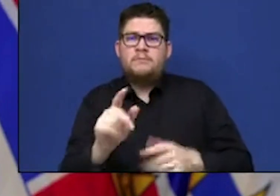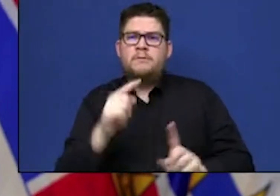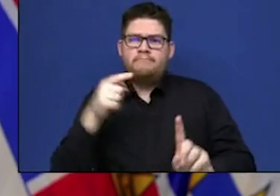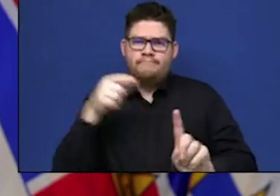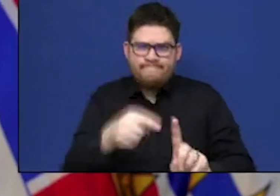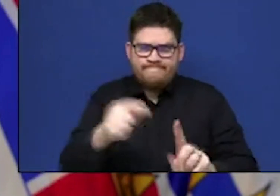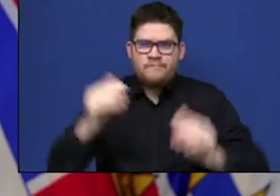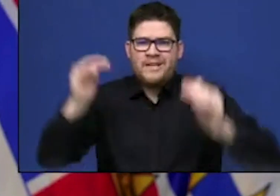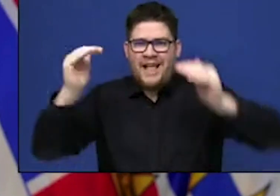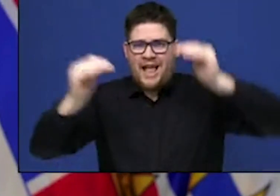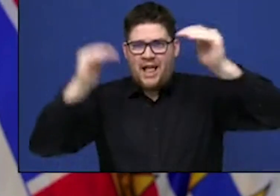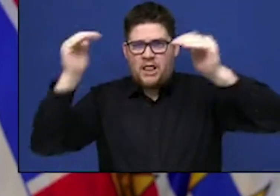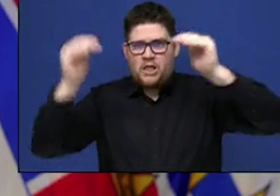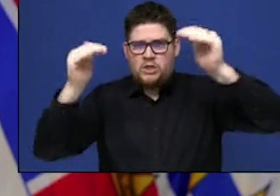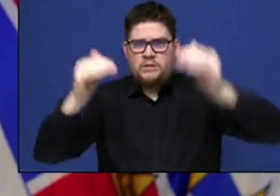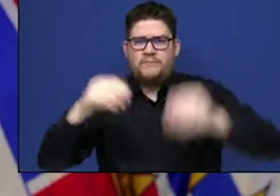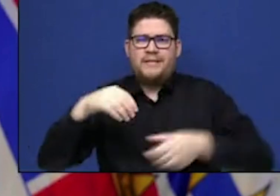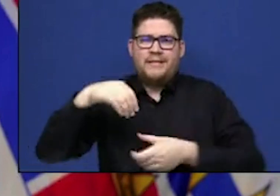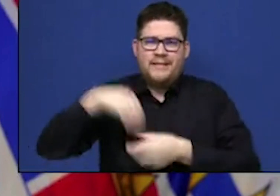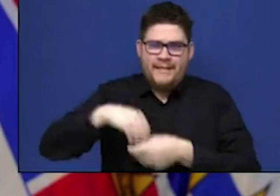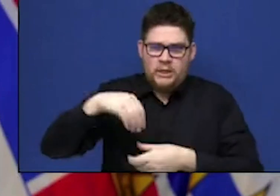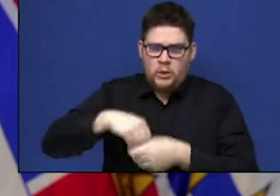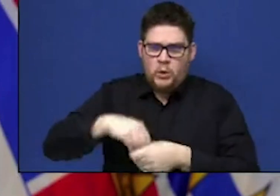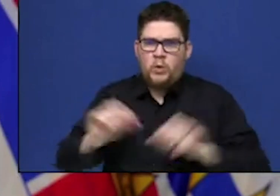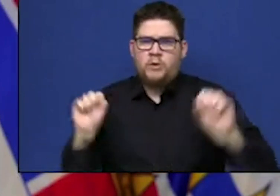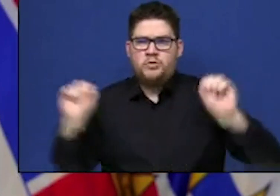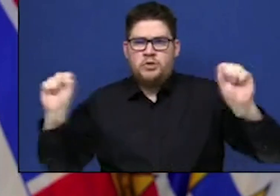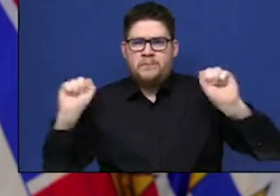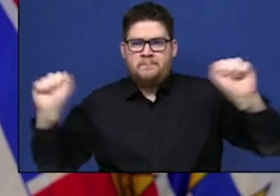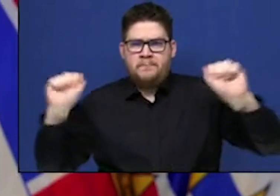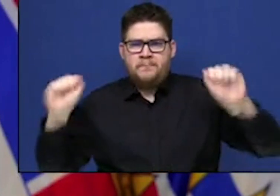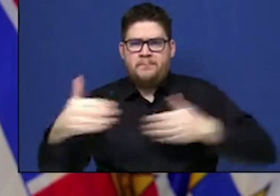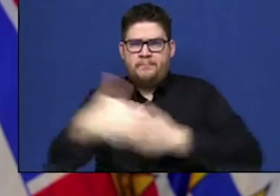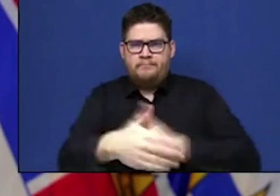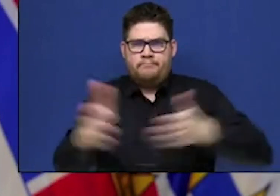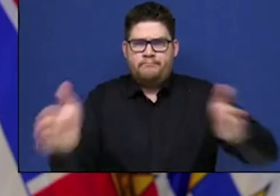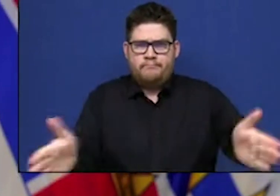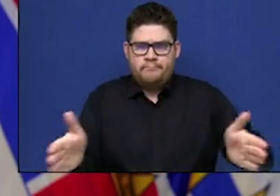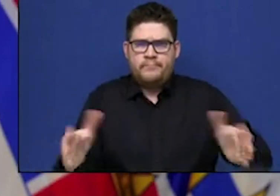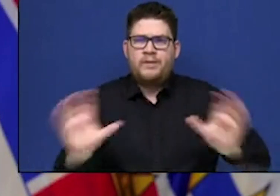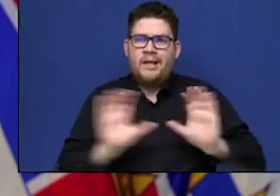of people, space around you, but none of the group